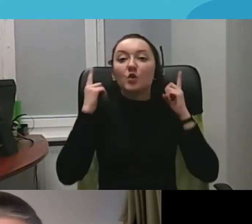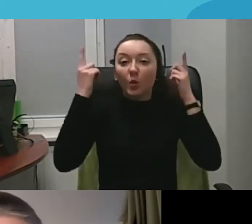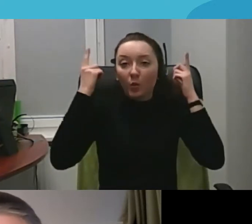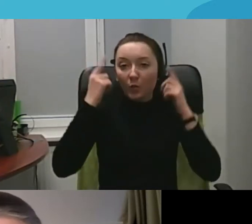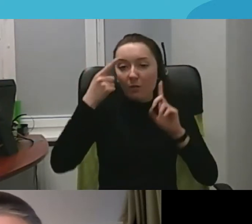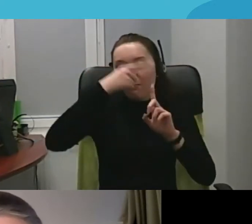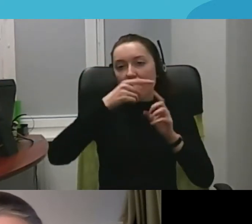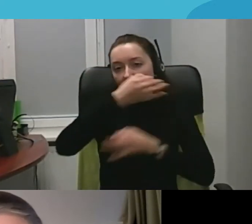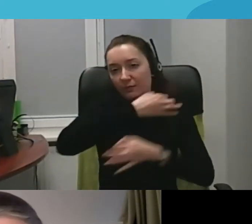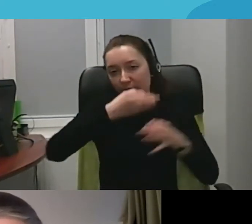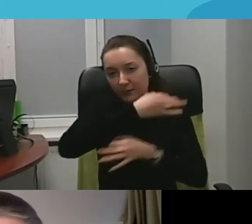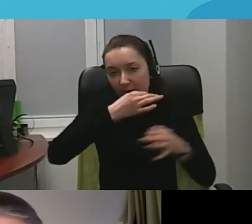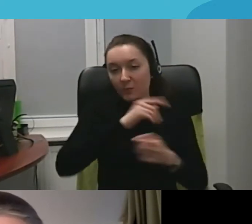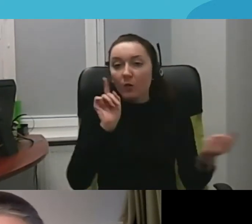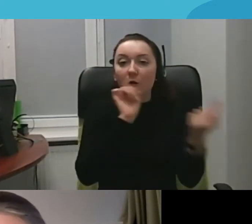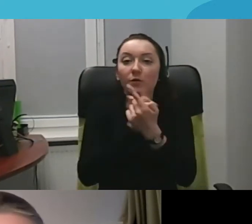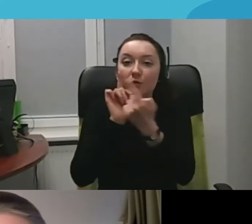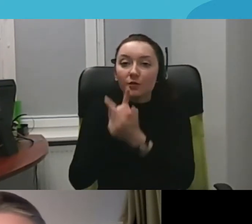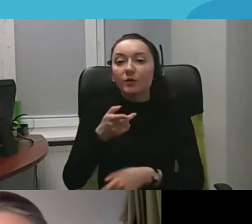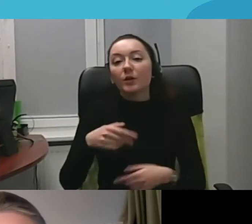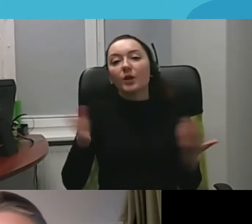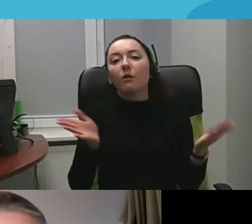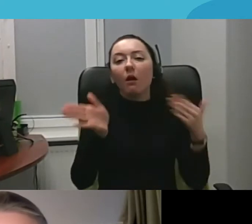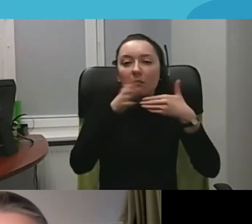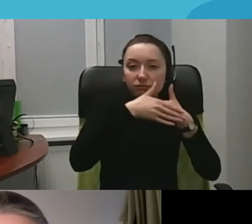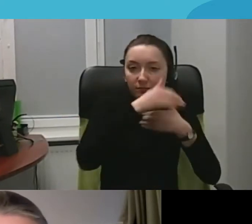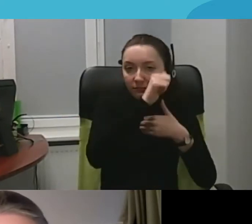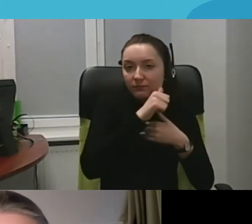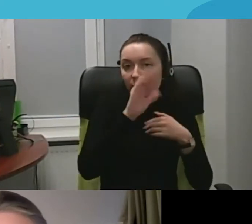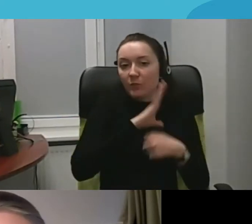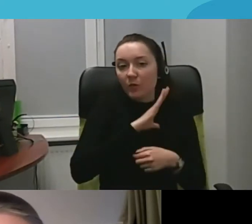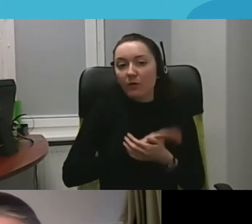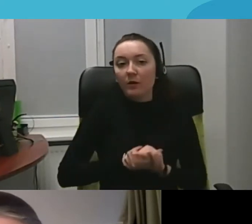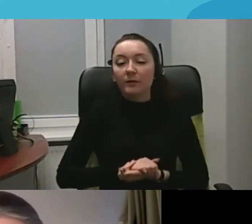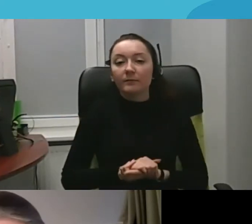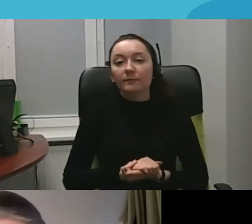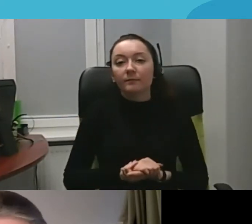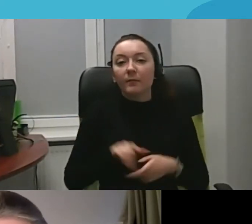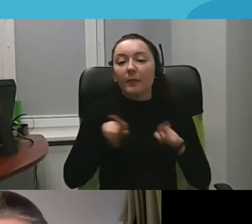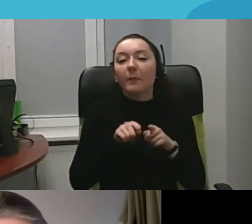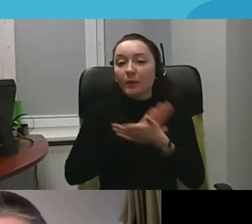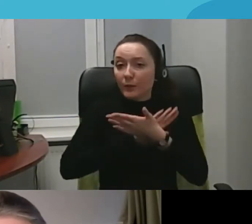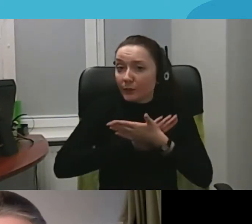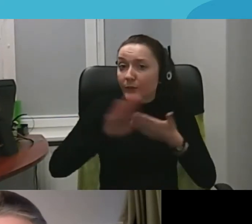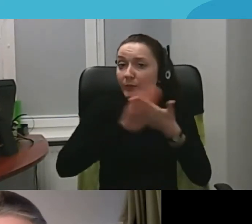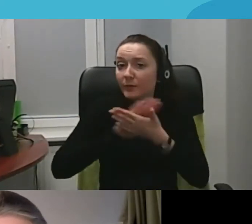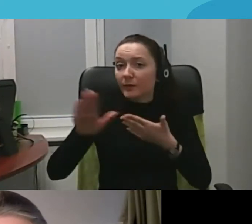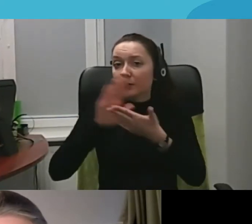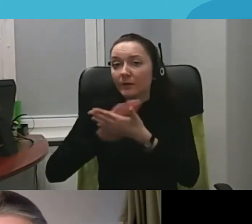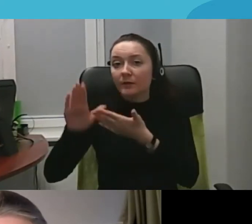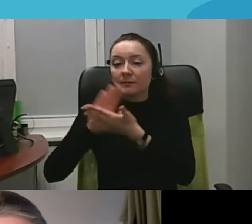closed doors at the Security Council. There is no transparency as to what was said there, and I am not informed about it.